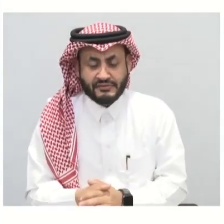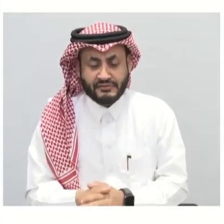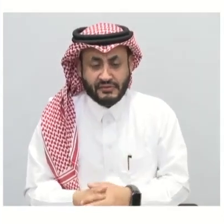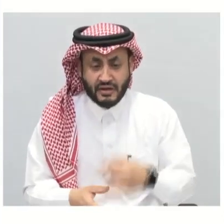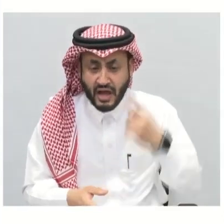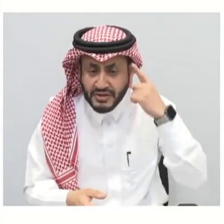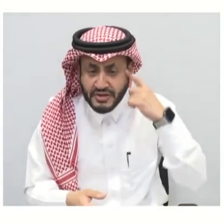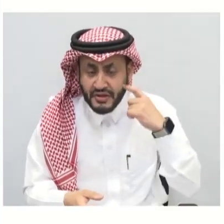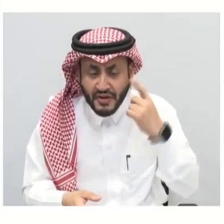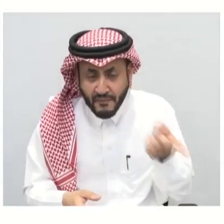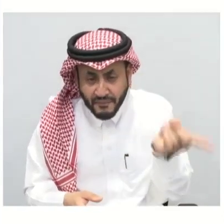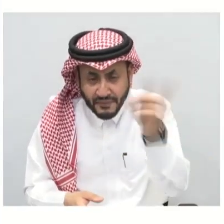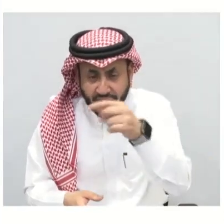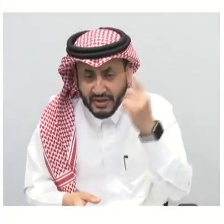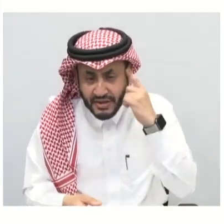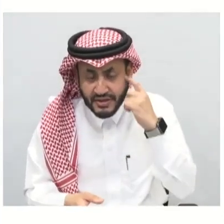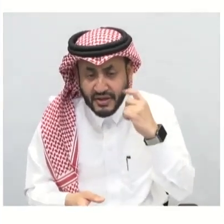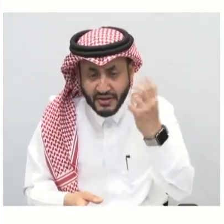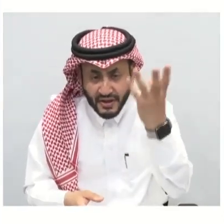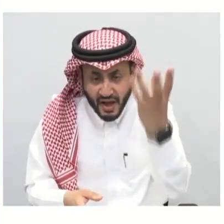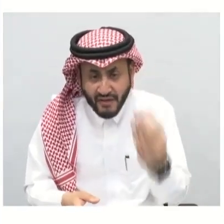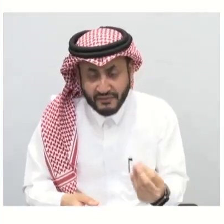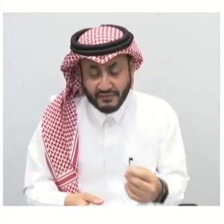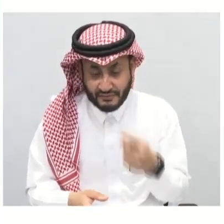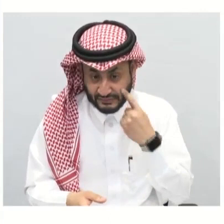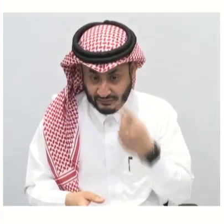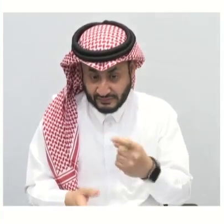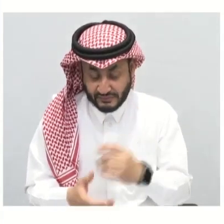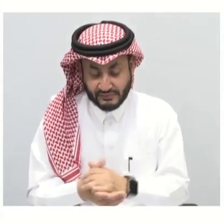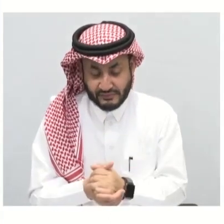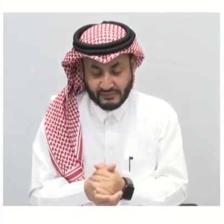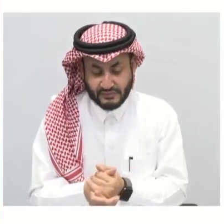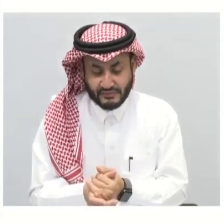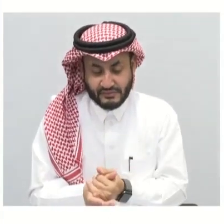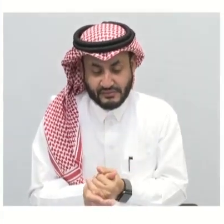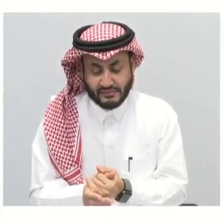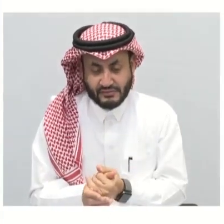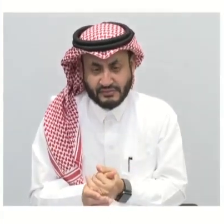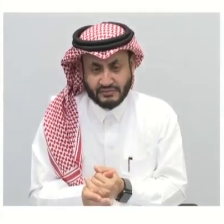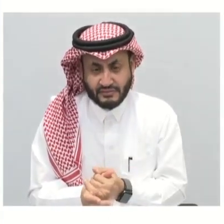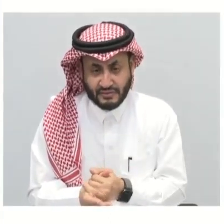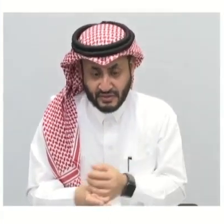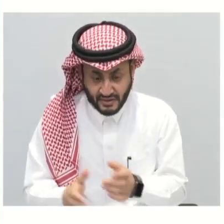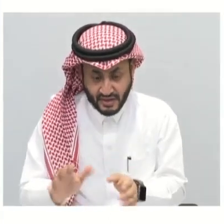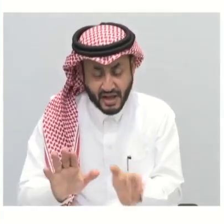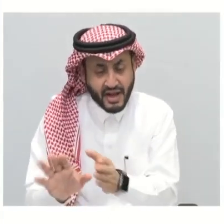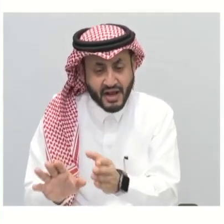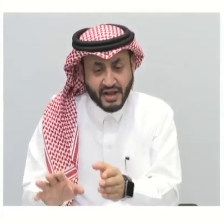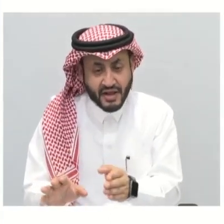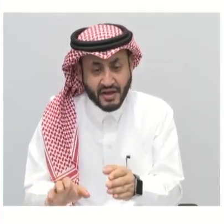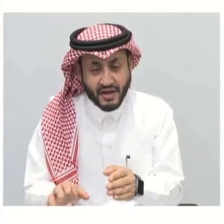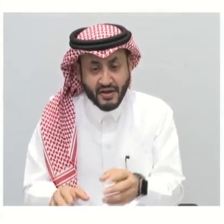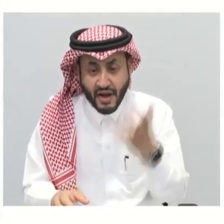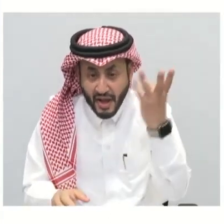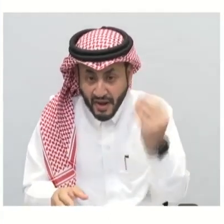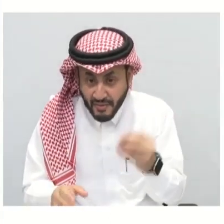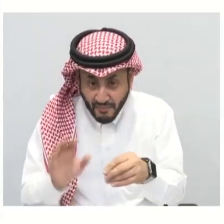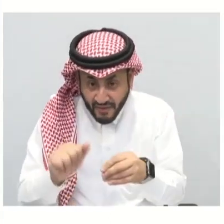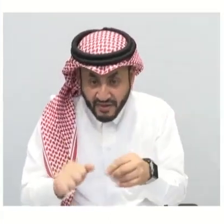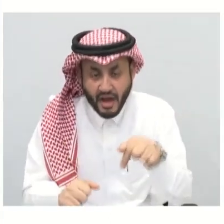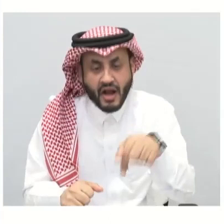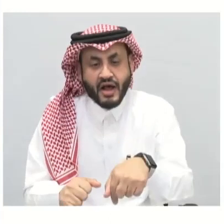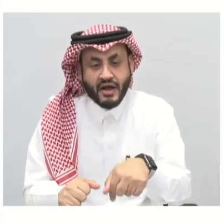on Saturday afternoon. So if we said we are visiting friends, it means right now we are visiting friends.